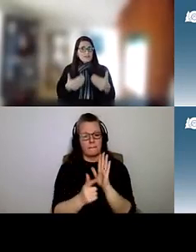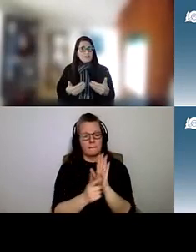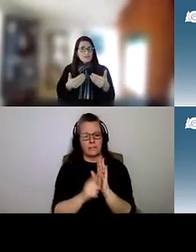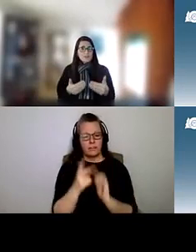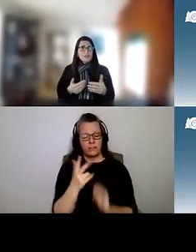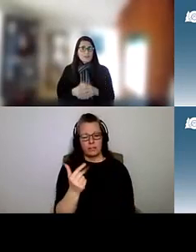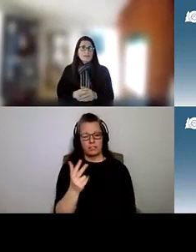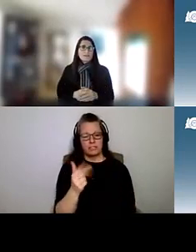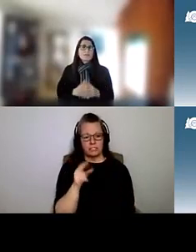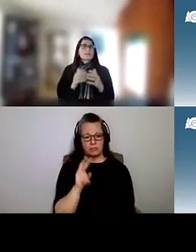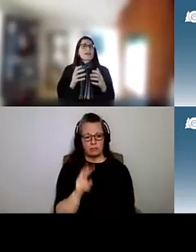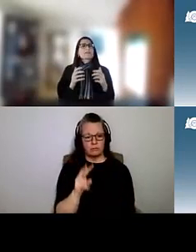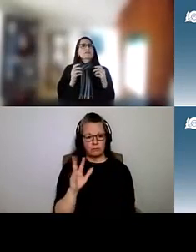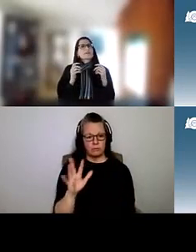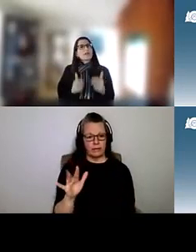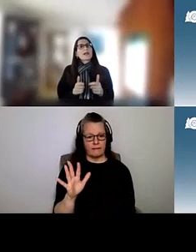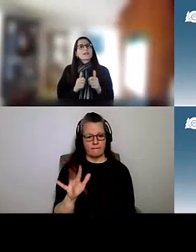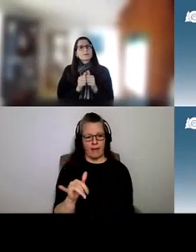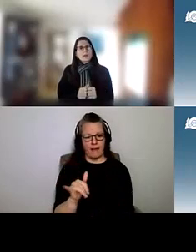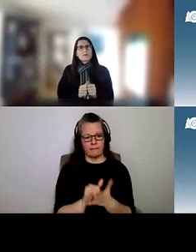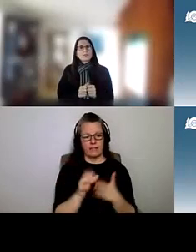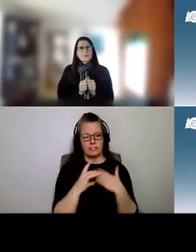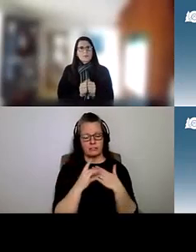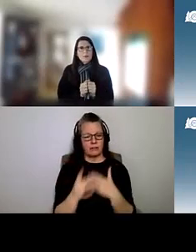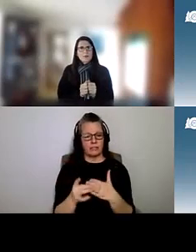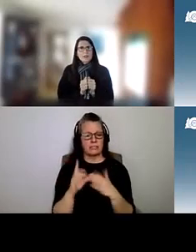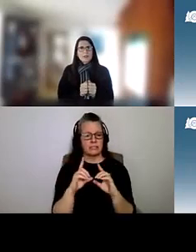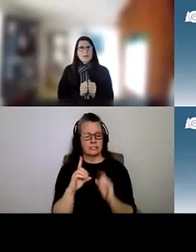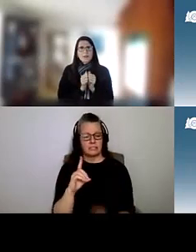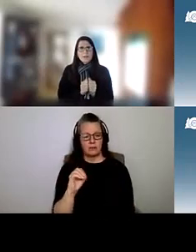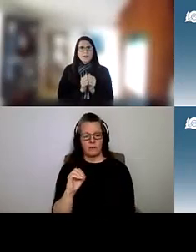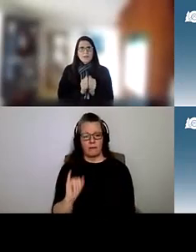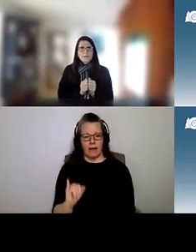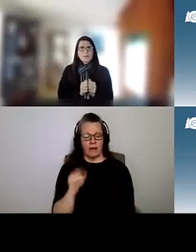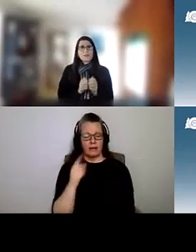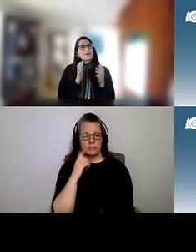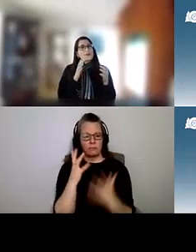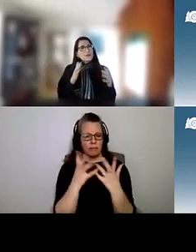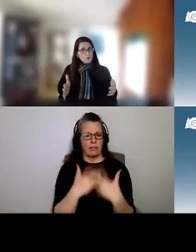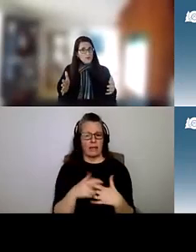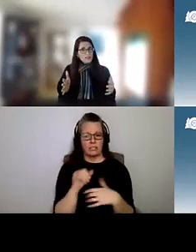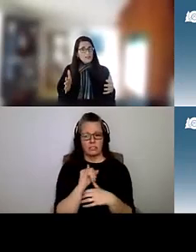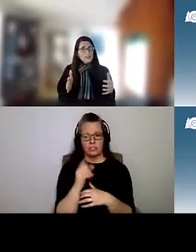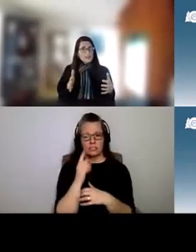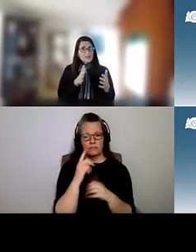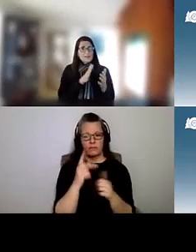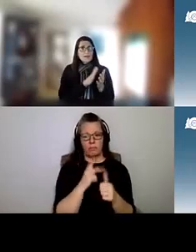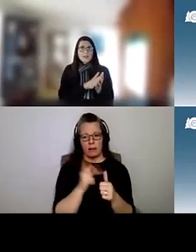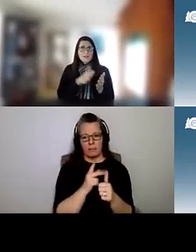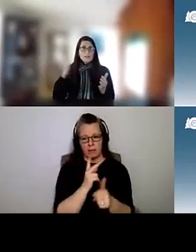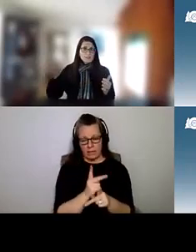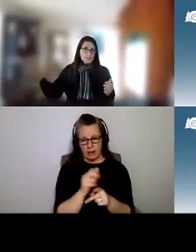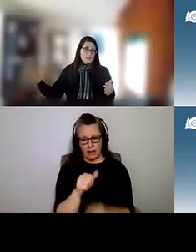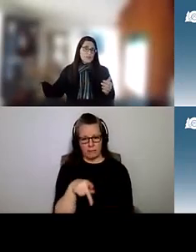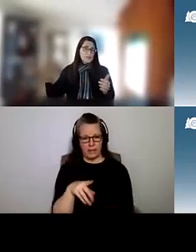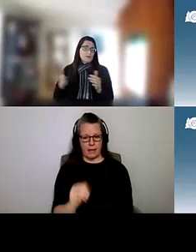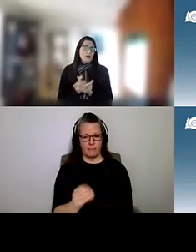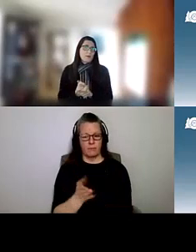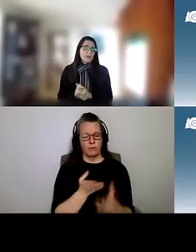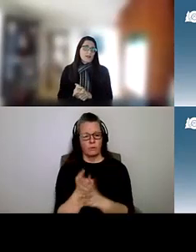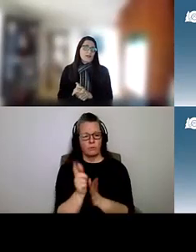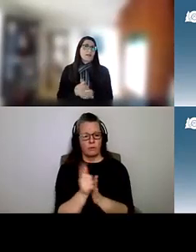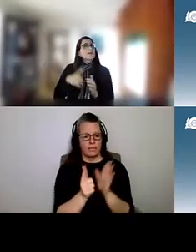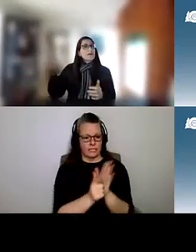directs the Division of Insurance to establish aligned parameters for primary care APMs through regulations. That regulation is due to